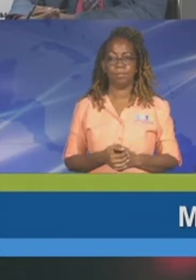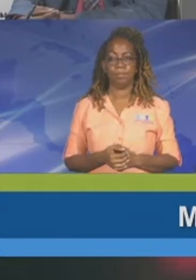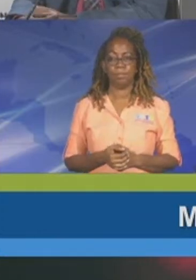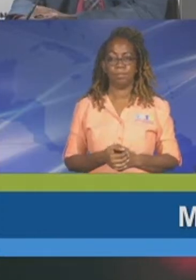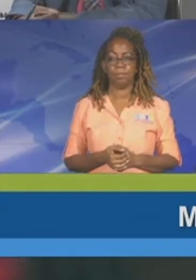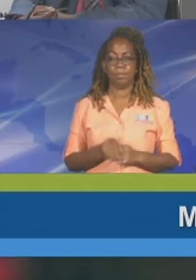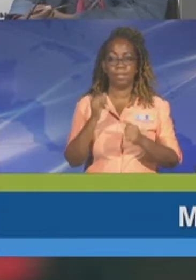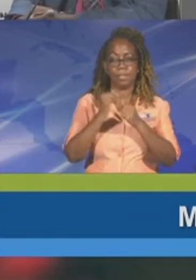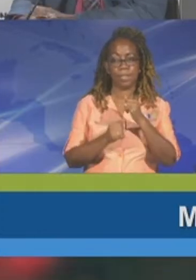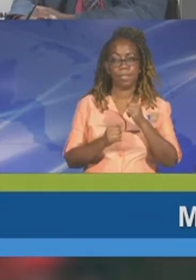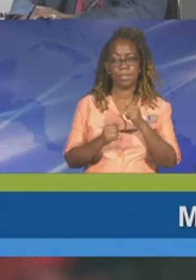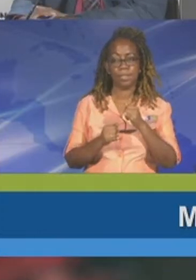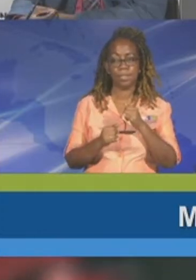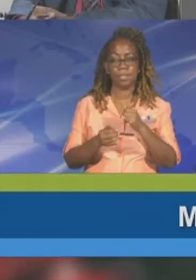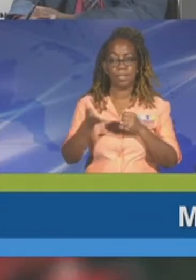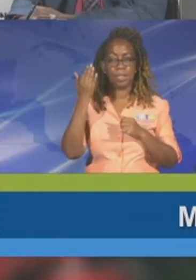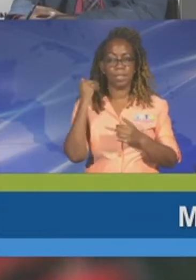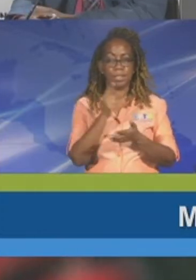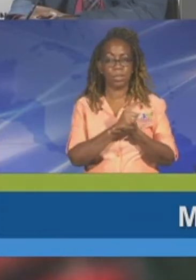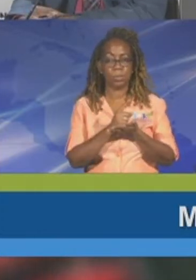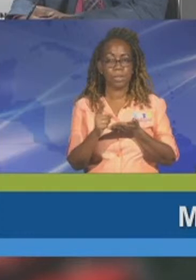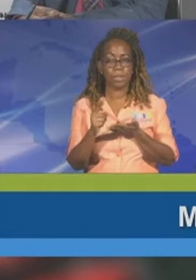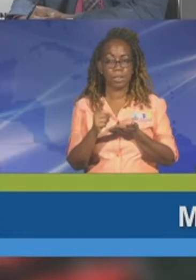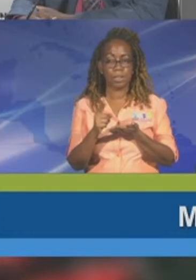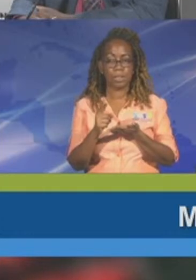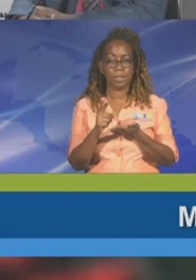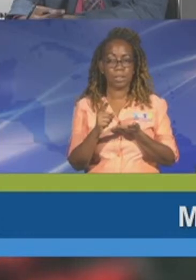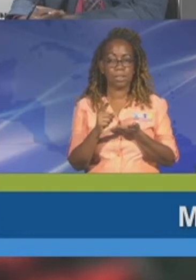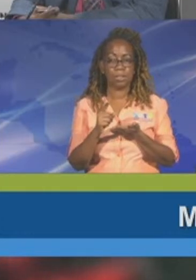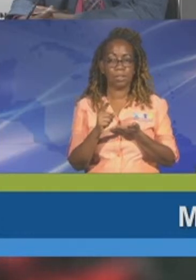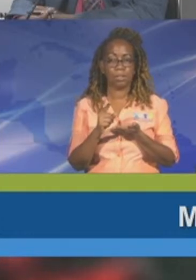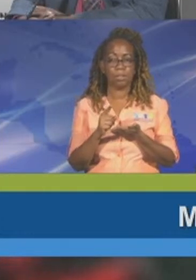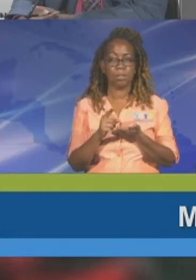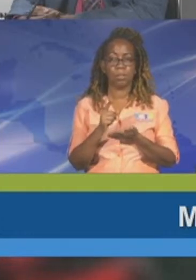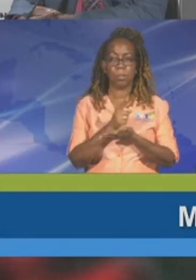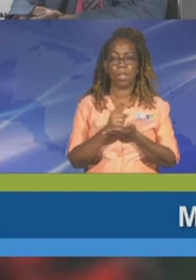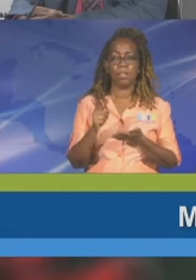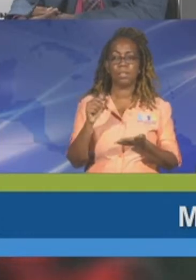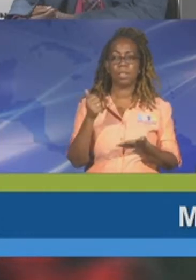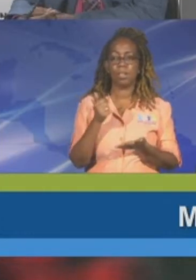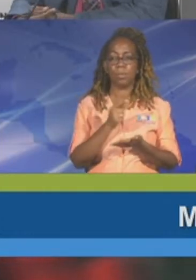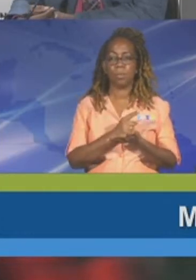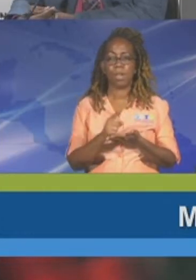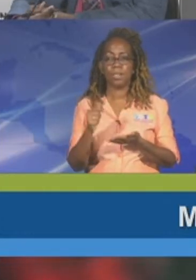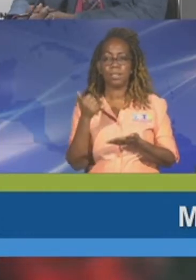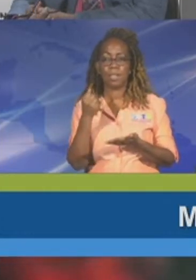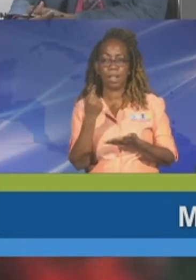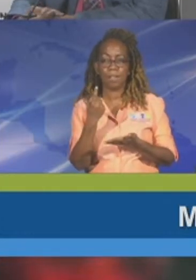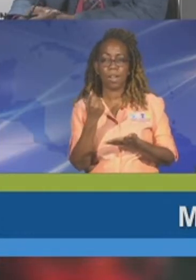week, or the difference between the previous and the last, week 10 and week 11, has been about a